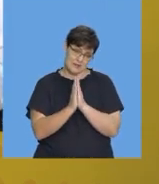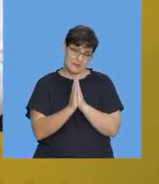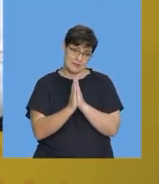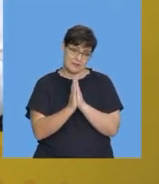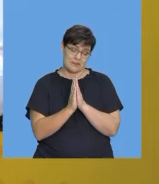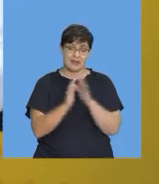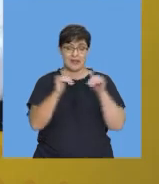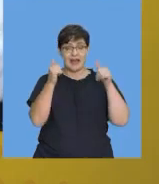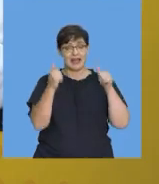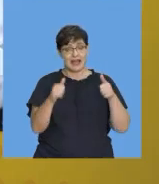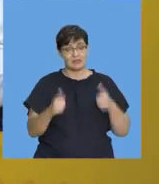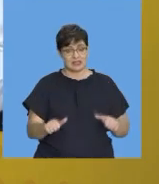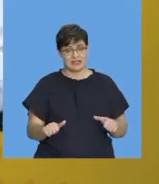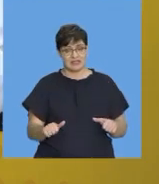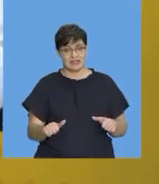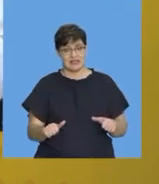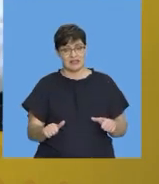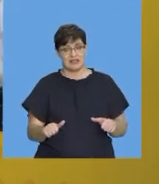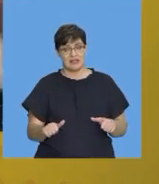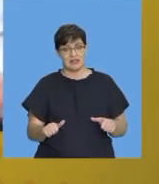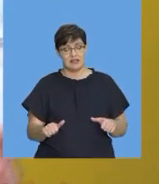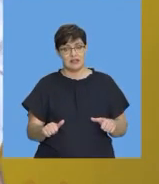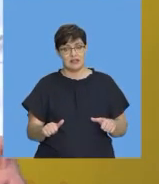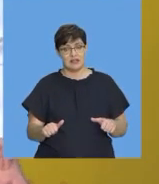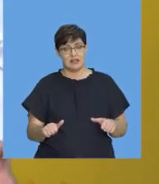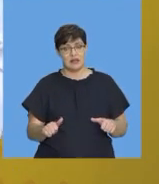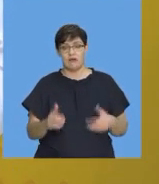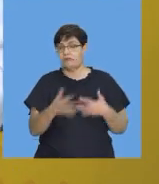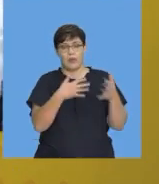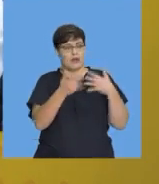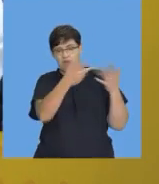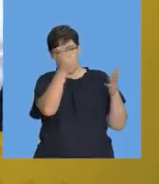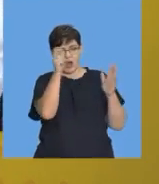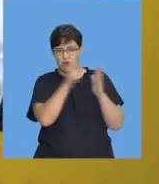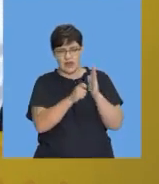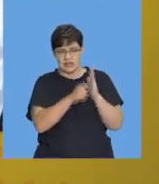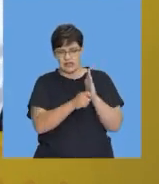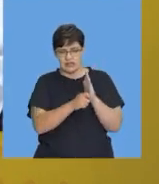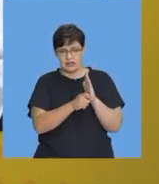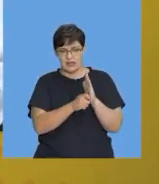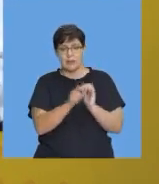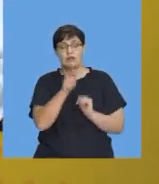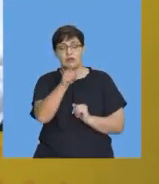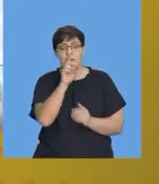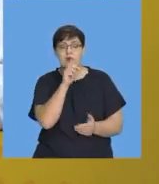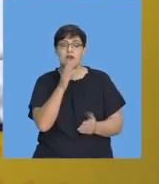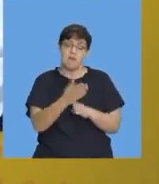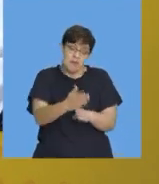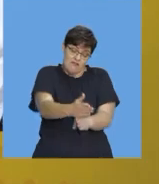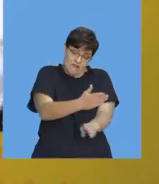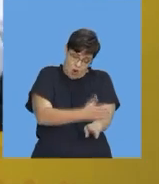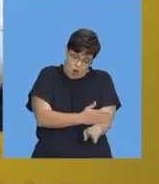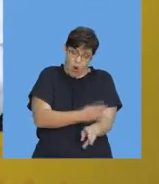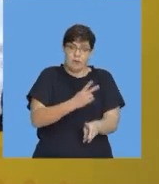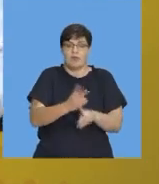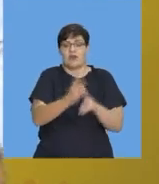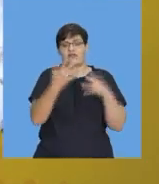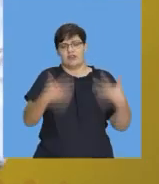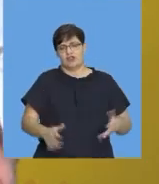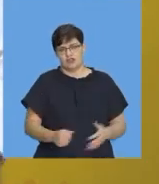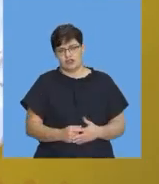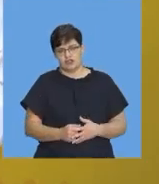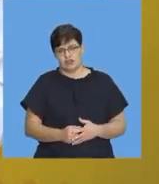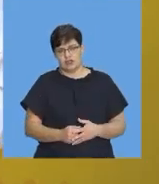the accounting is being written whenever it is being written, but make sure you are well prepared before that. So do lots